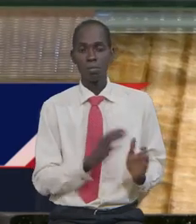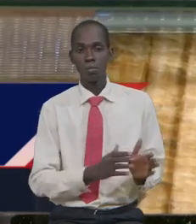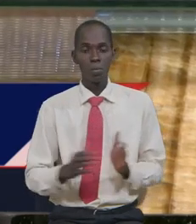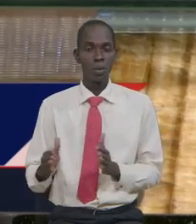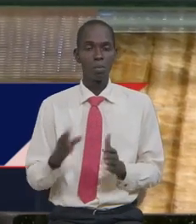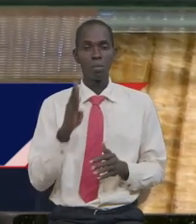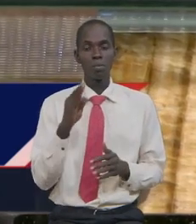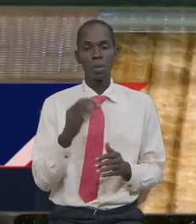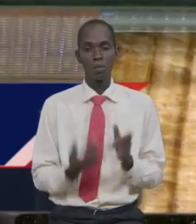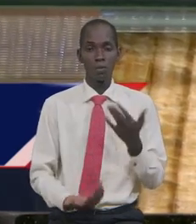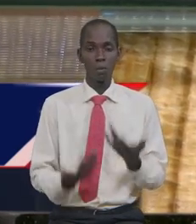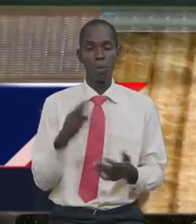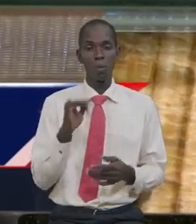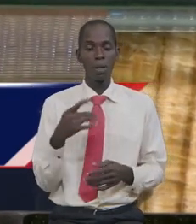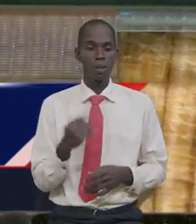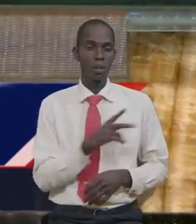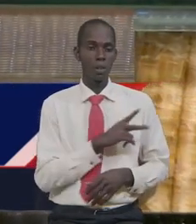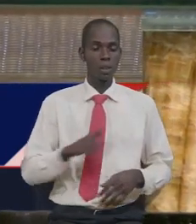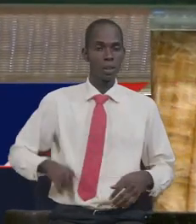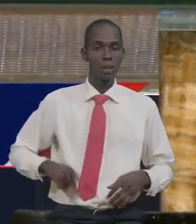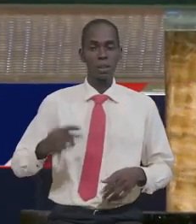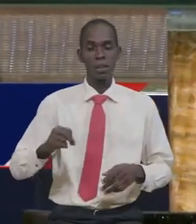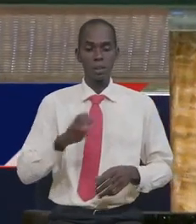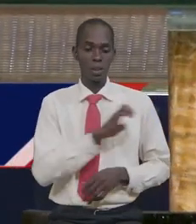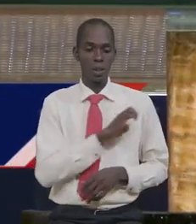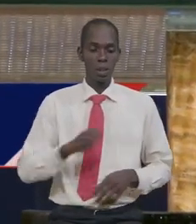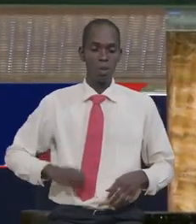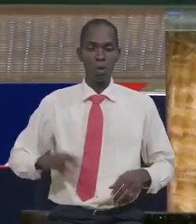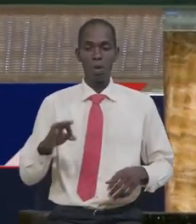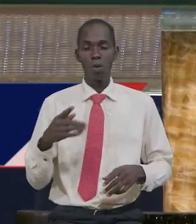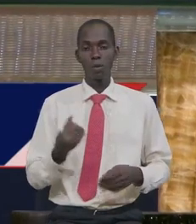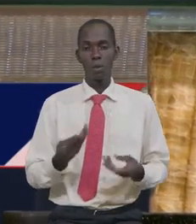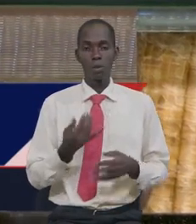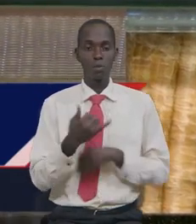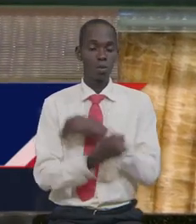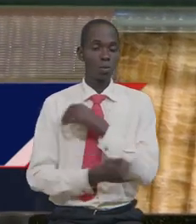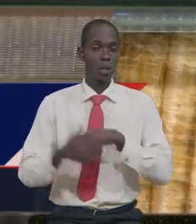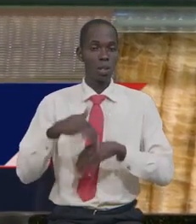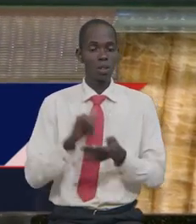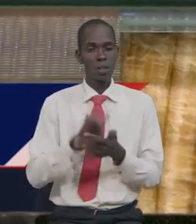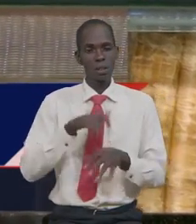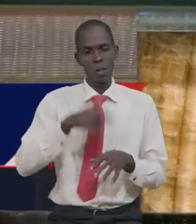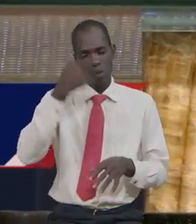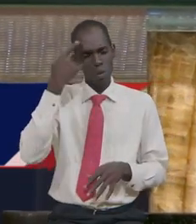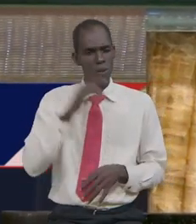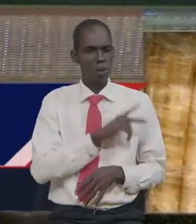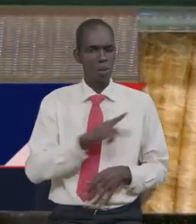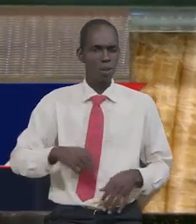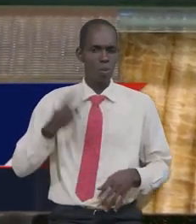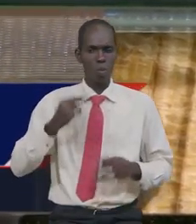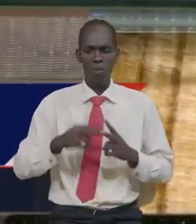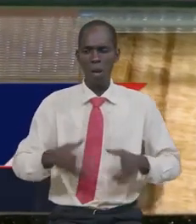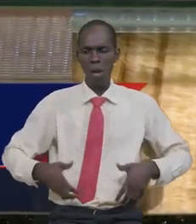the king, the emperor of the land, because he was very angry, furious, because they were not going to